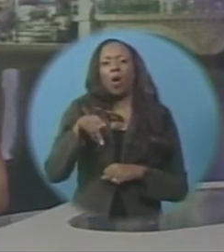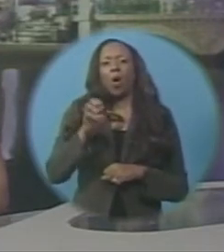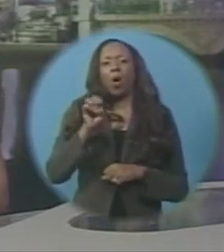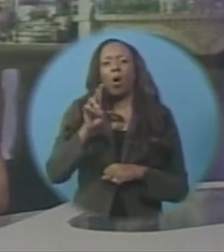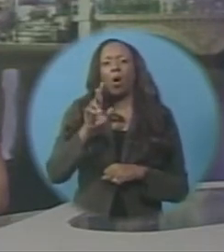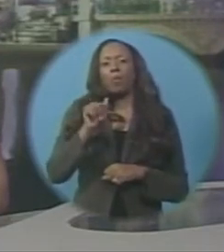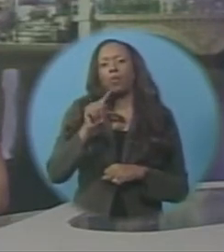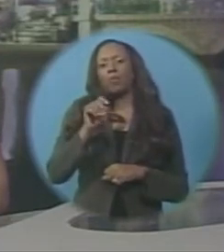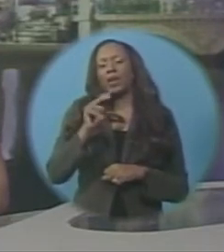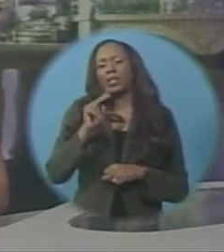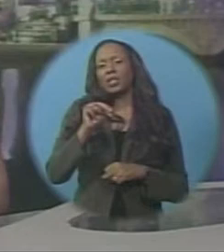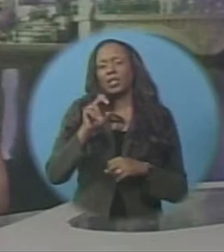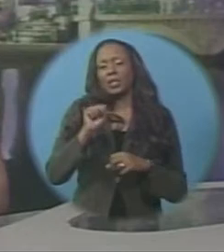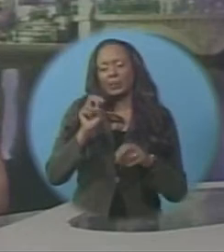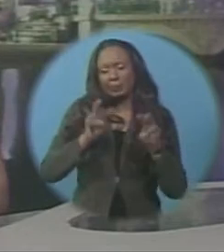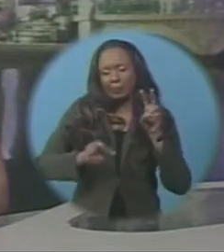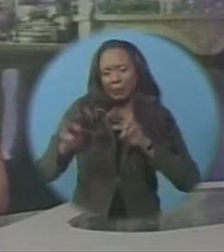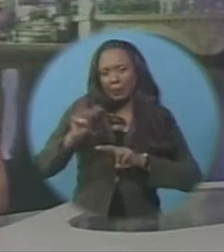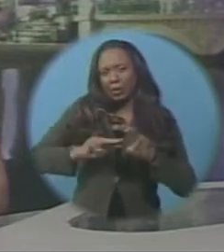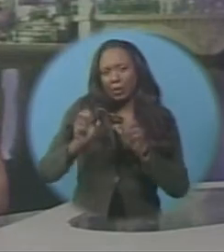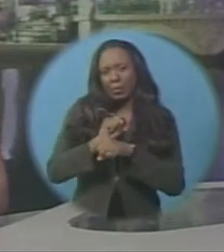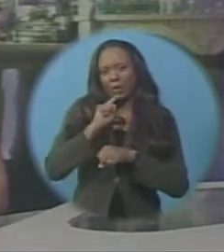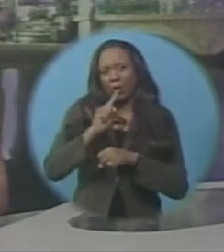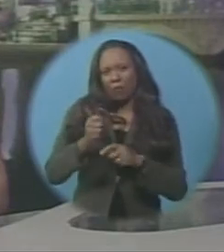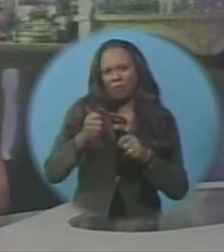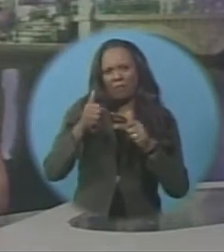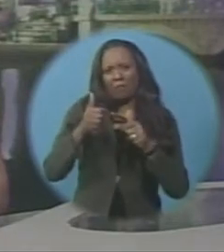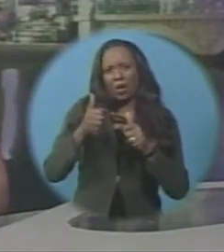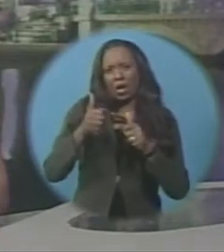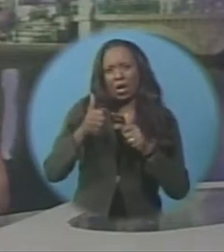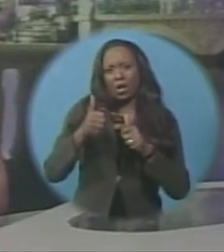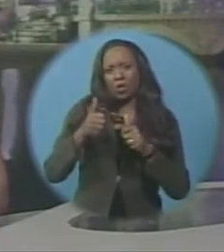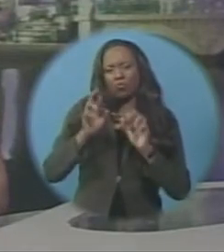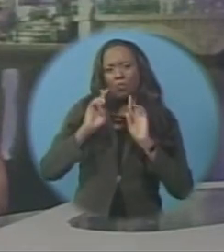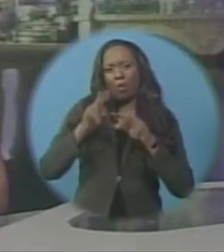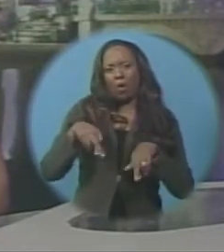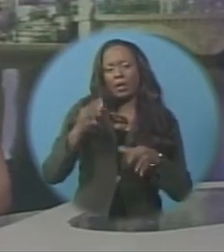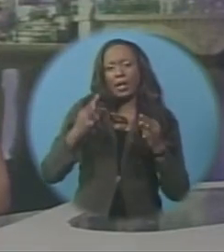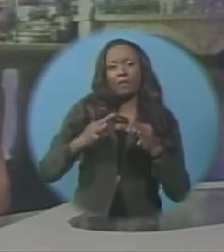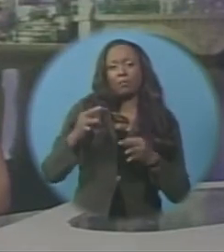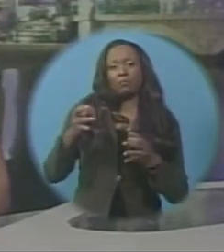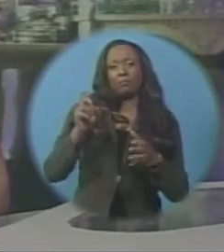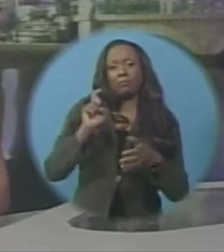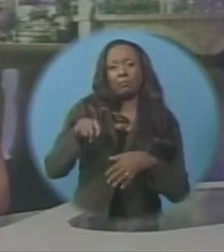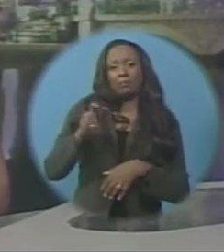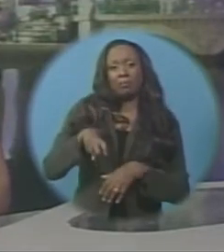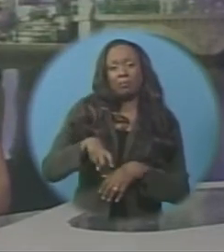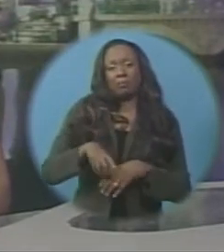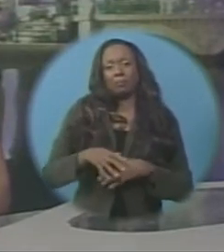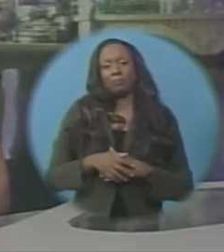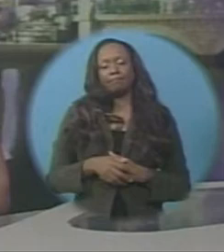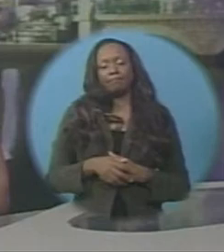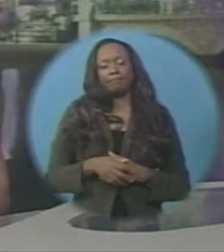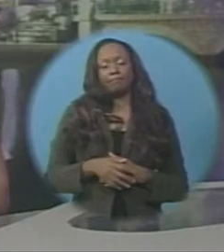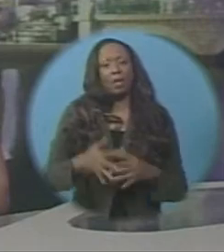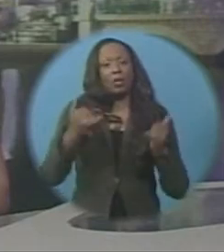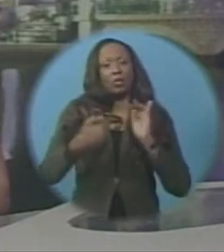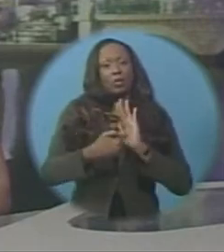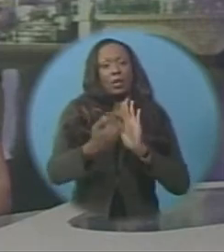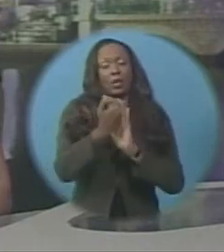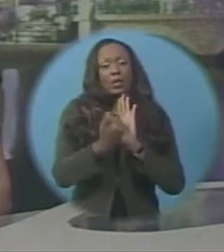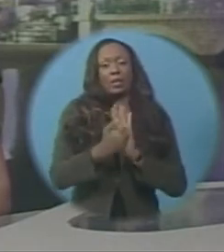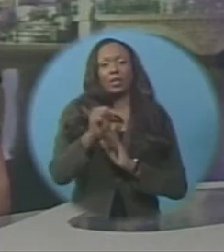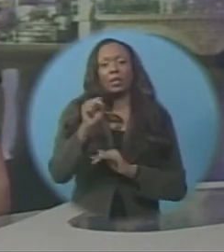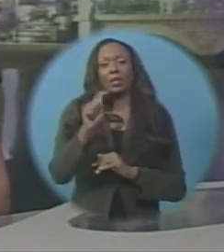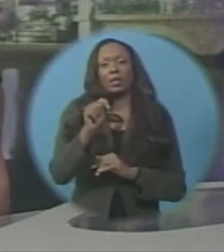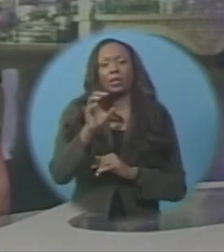all services to facilitate the fastest possible response time if so required. And now here's a look at how some of the